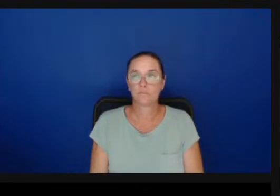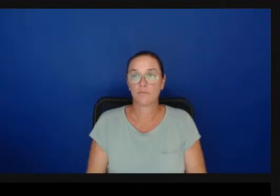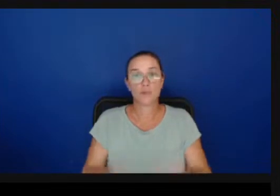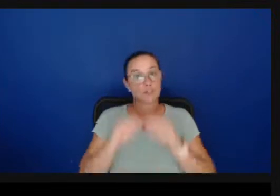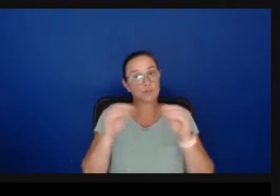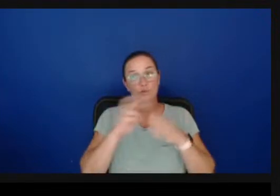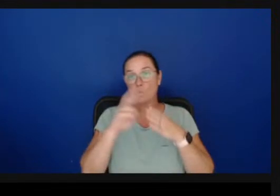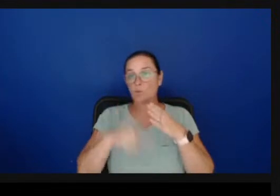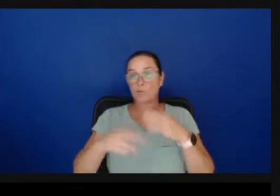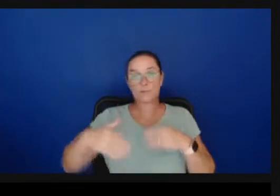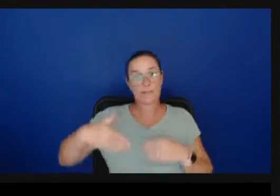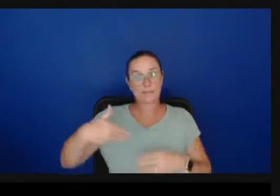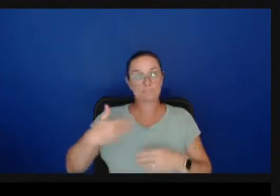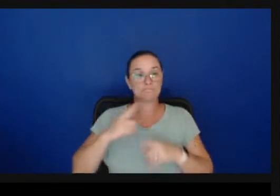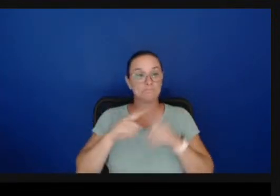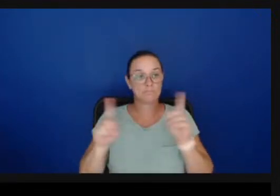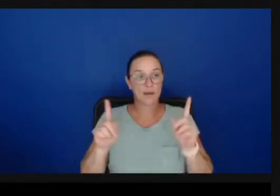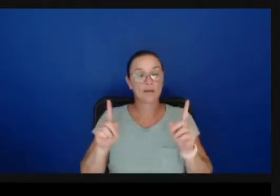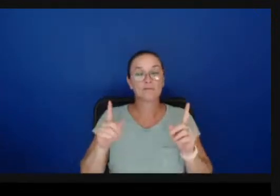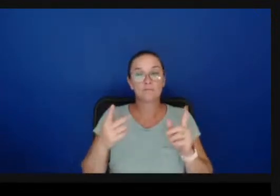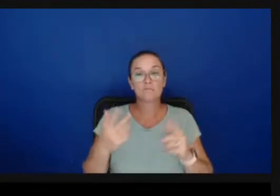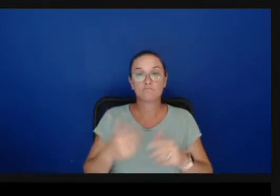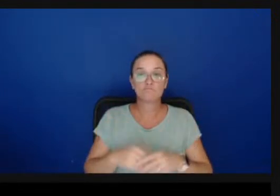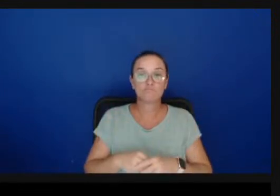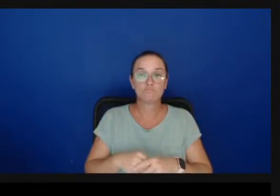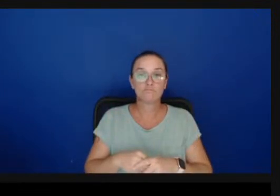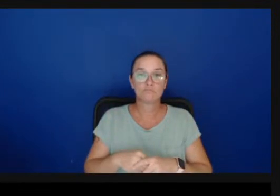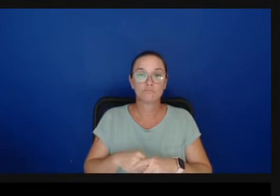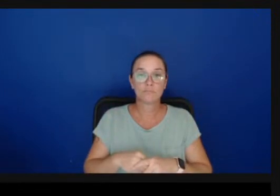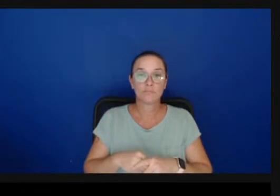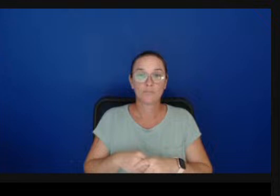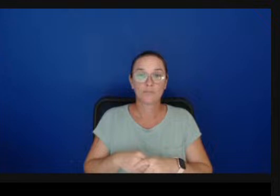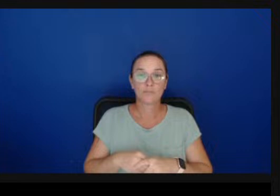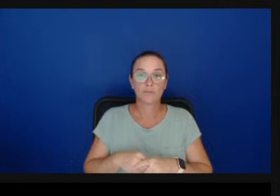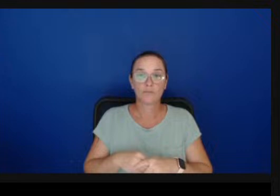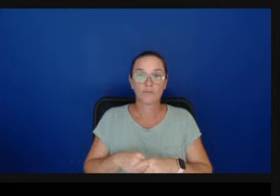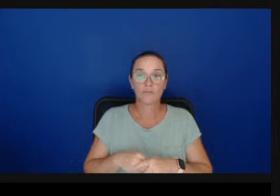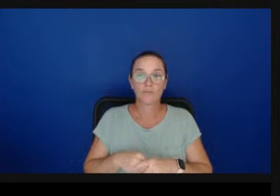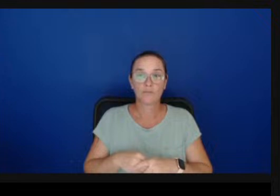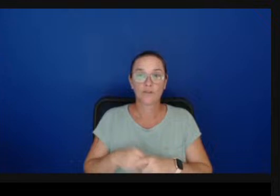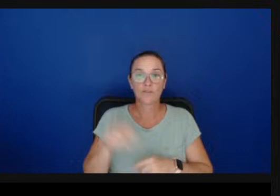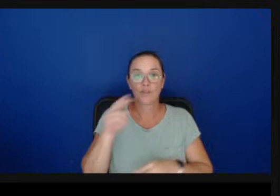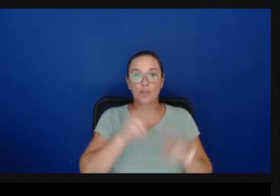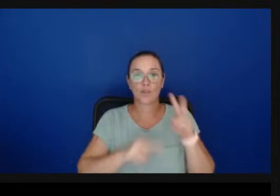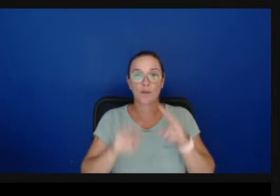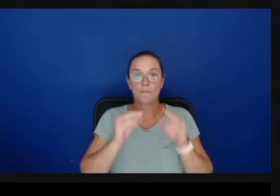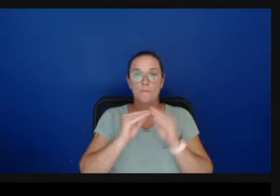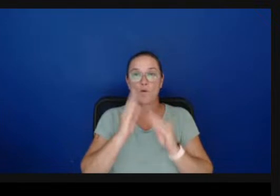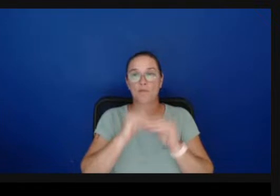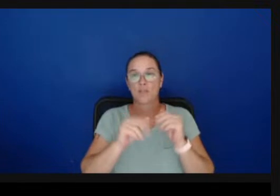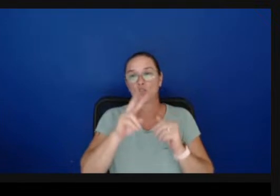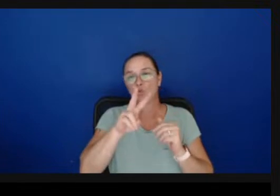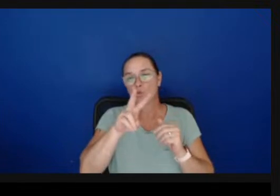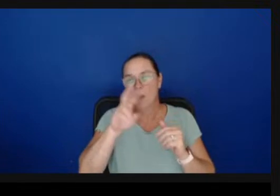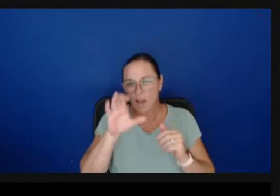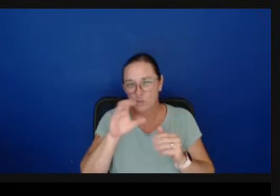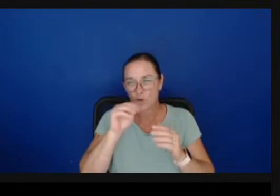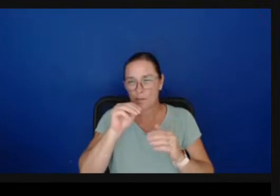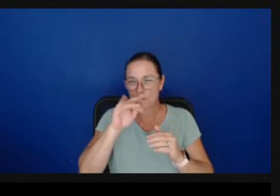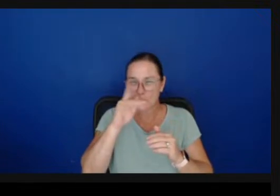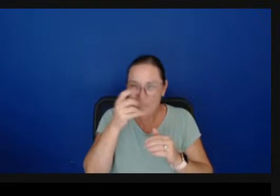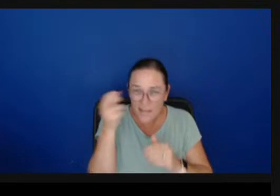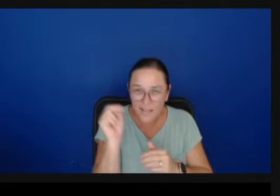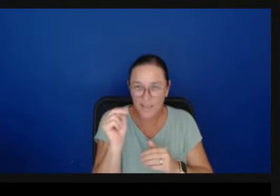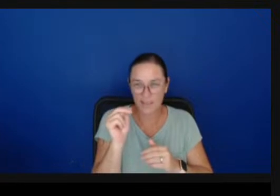yet, but they're imaging more than 200 million seismic waveforms